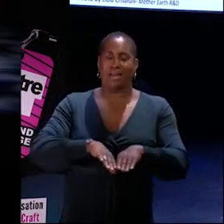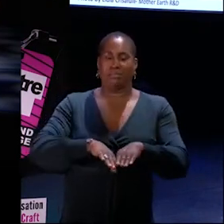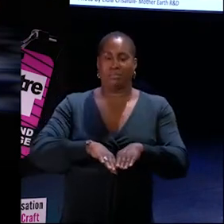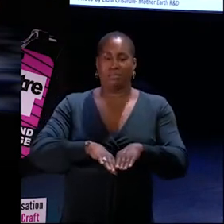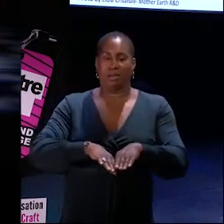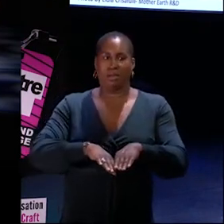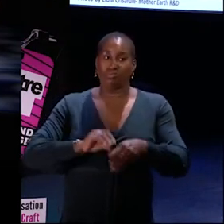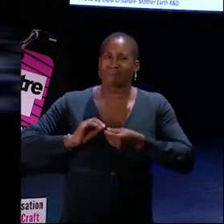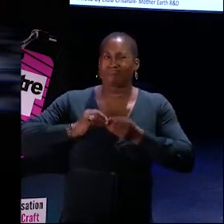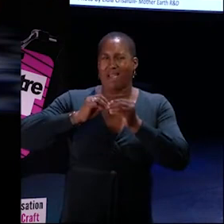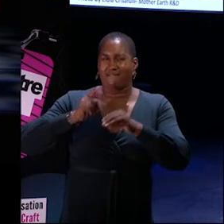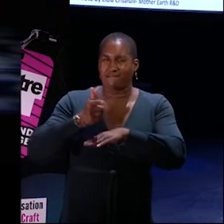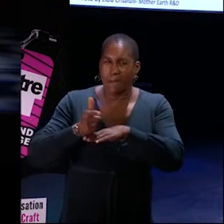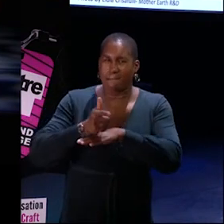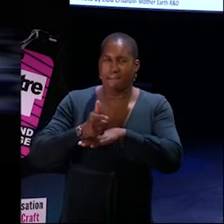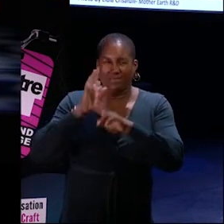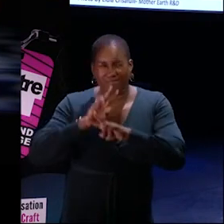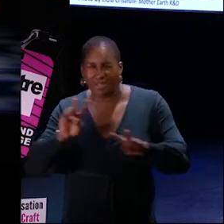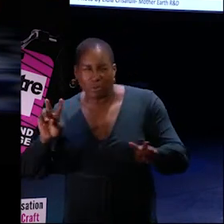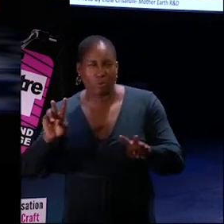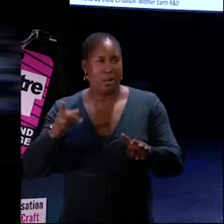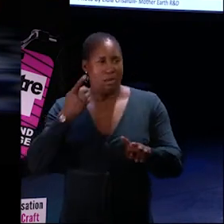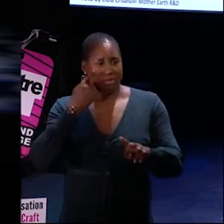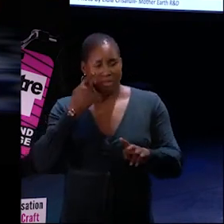visual, partly because I wanted to show real locations,